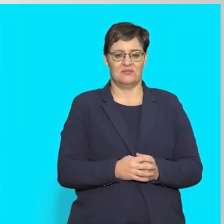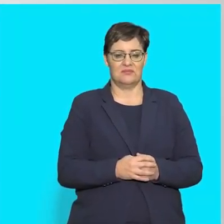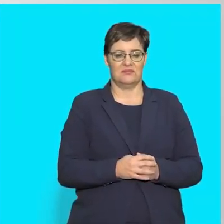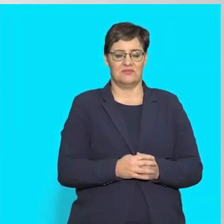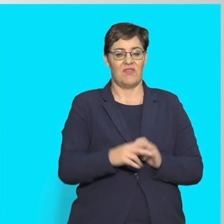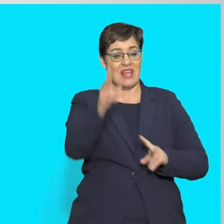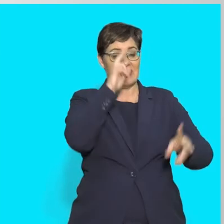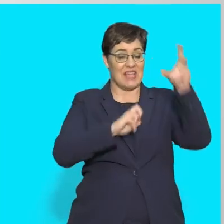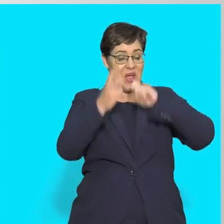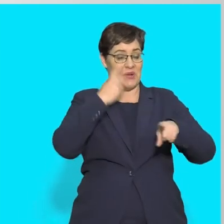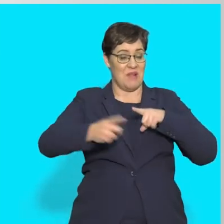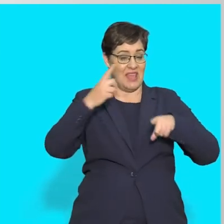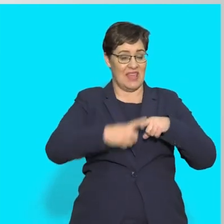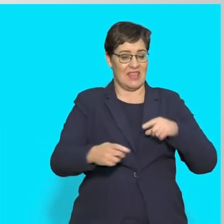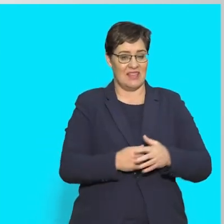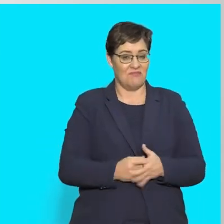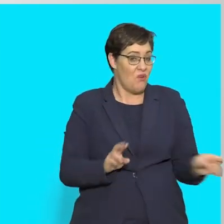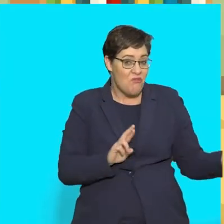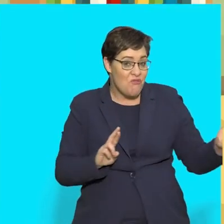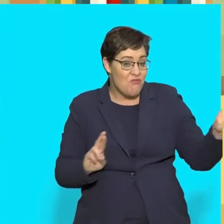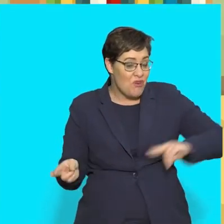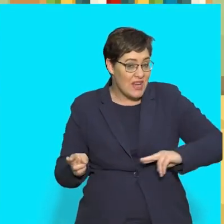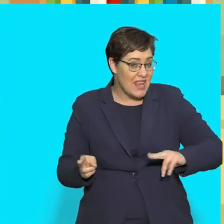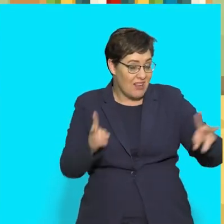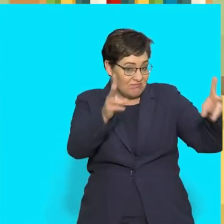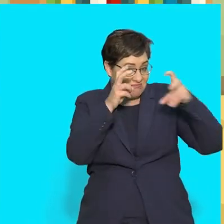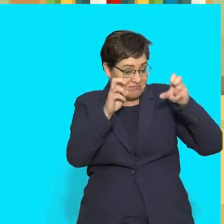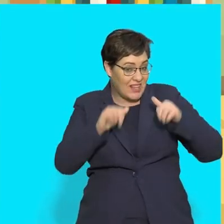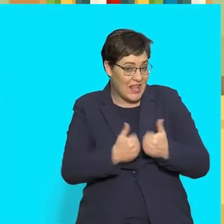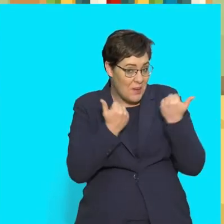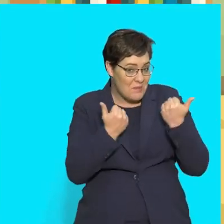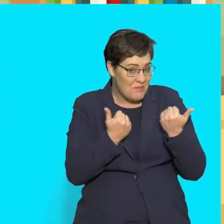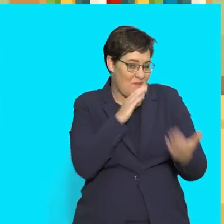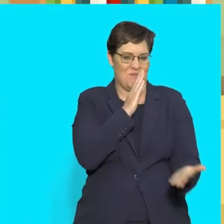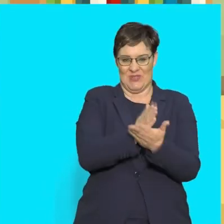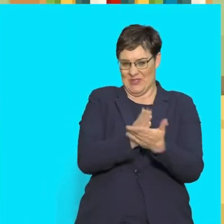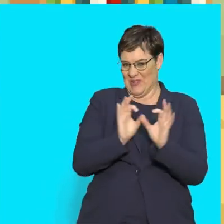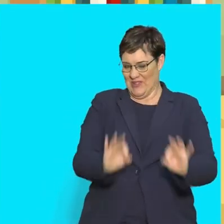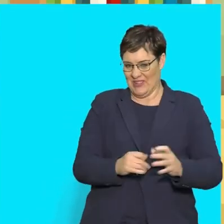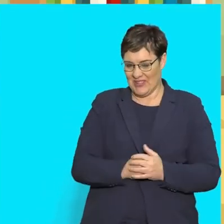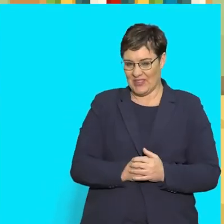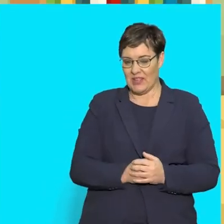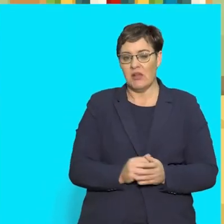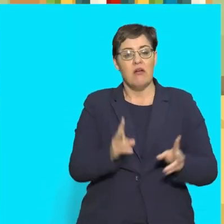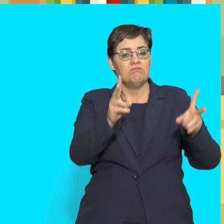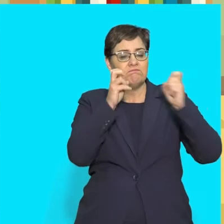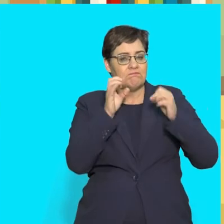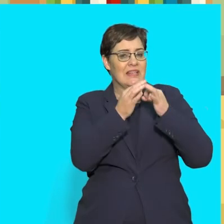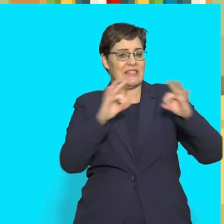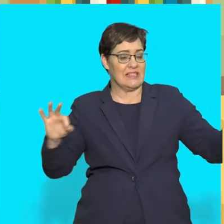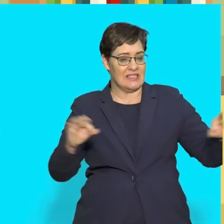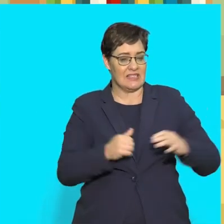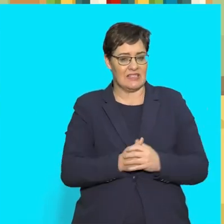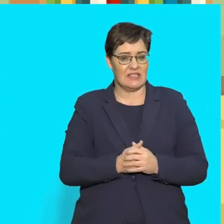Sound play. Are you ready for a listening game? Sure you are. Listen to